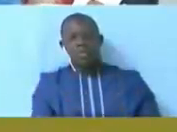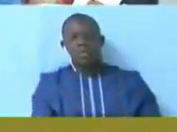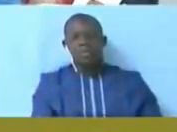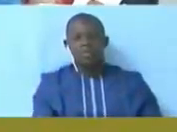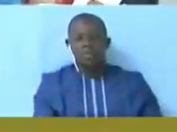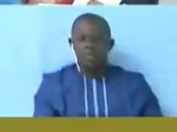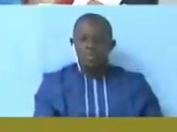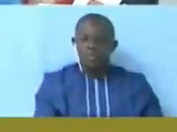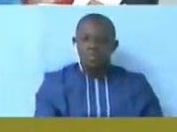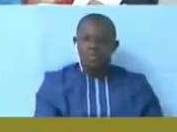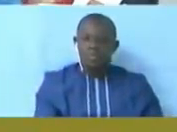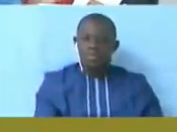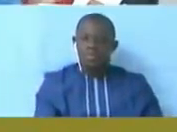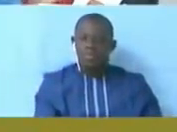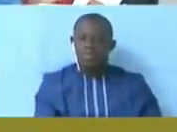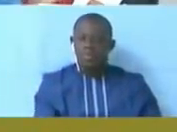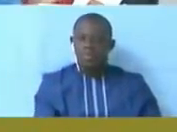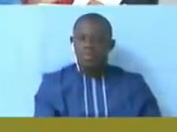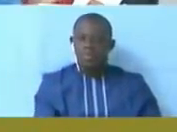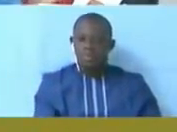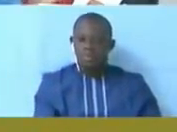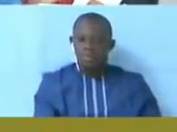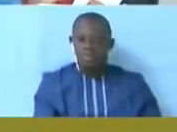issue of Usman Jame.